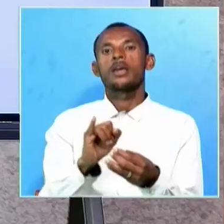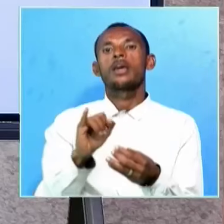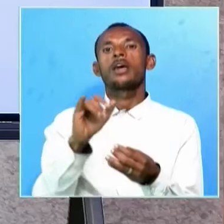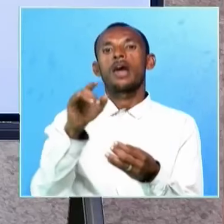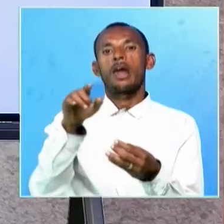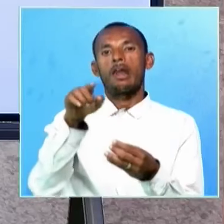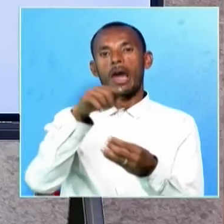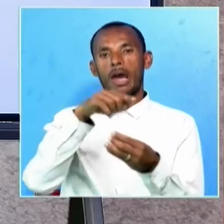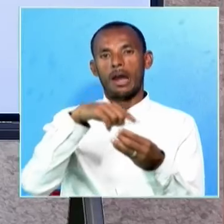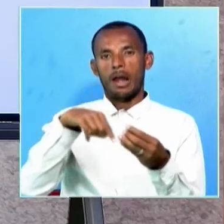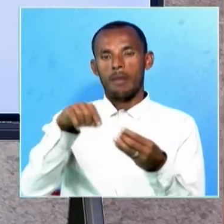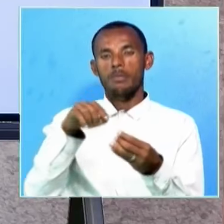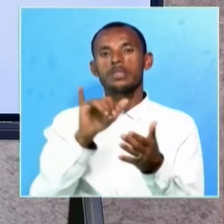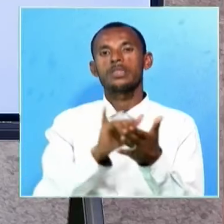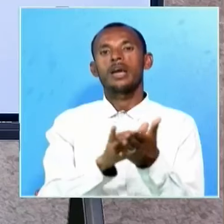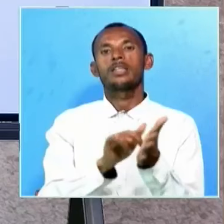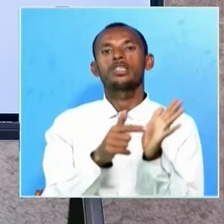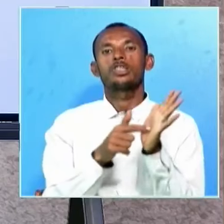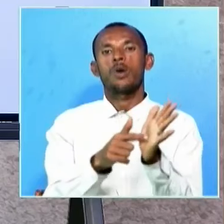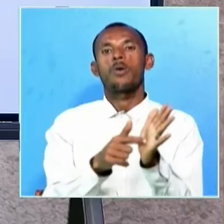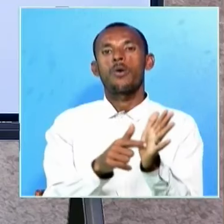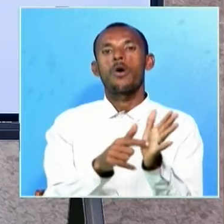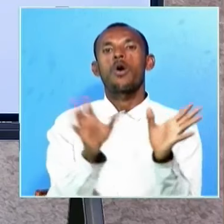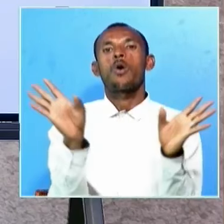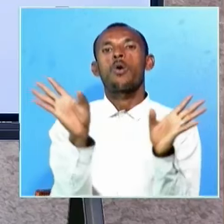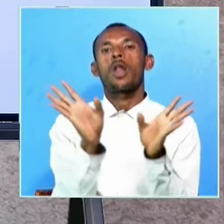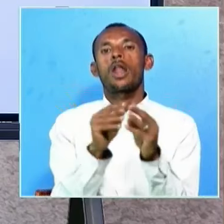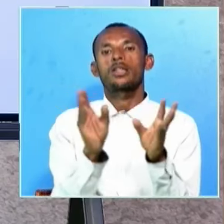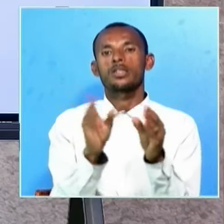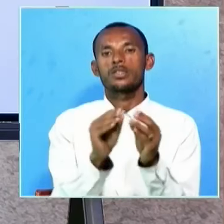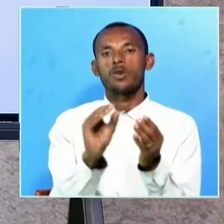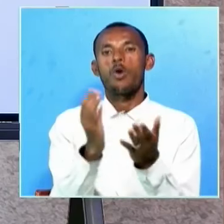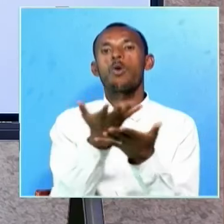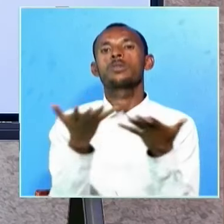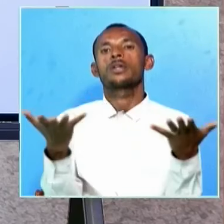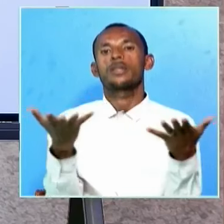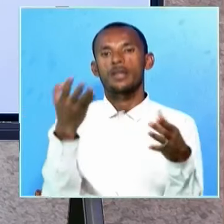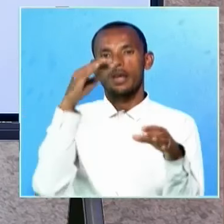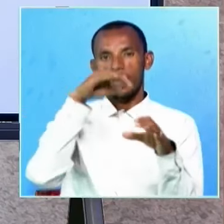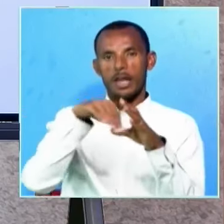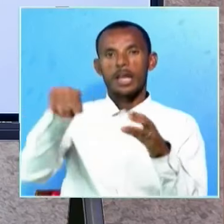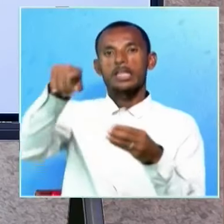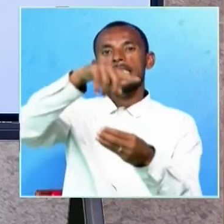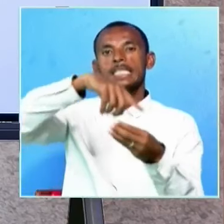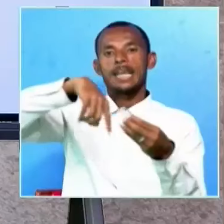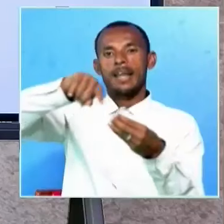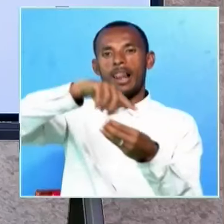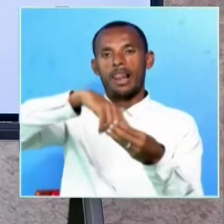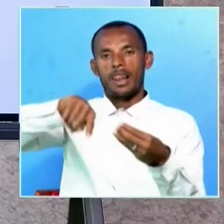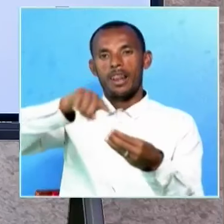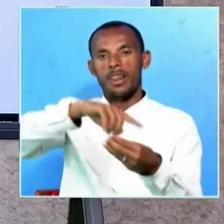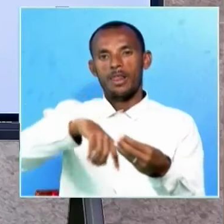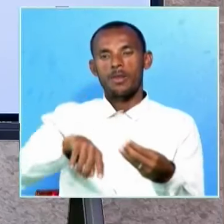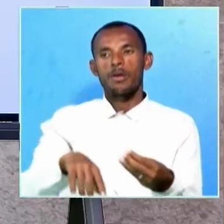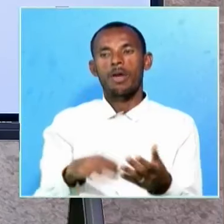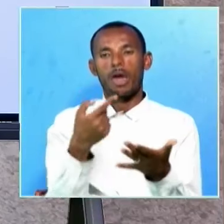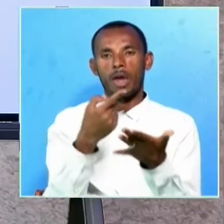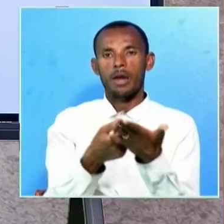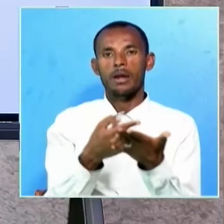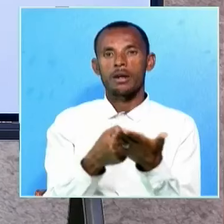diagram that shows a collection of objects in a circle. So,